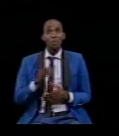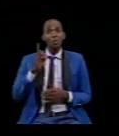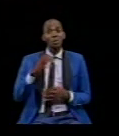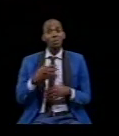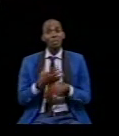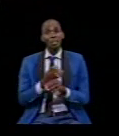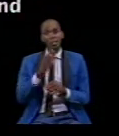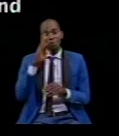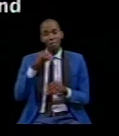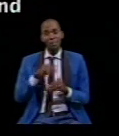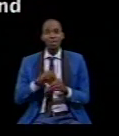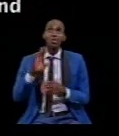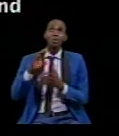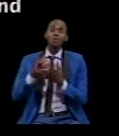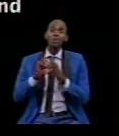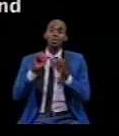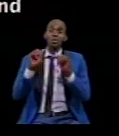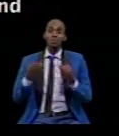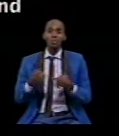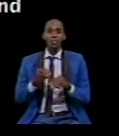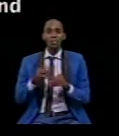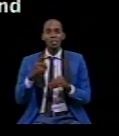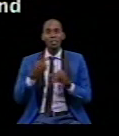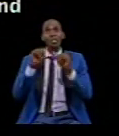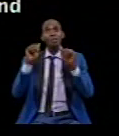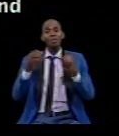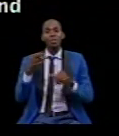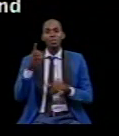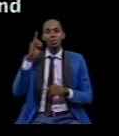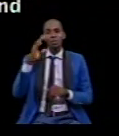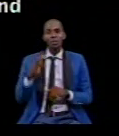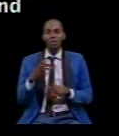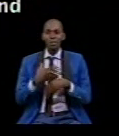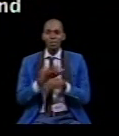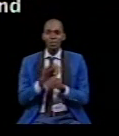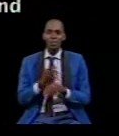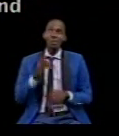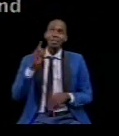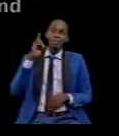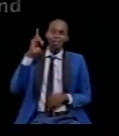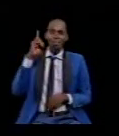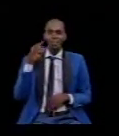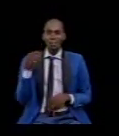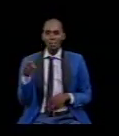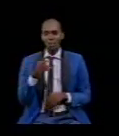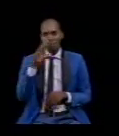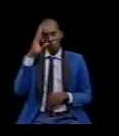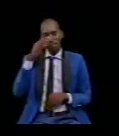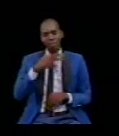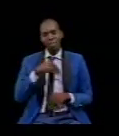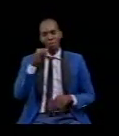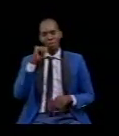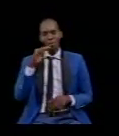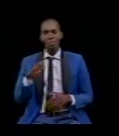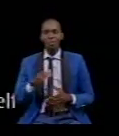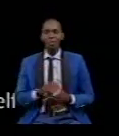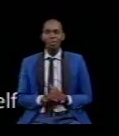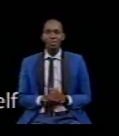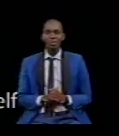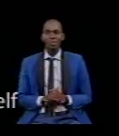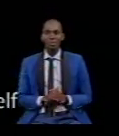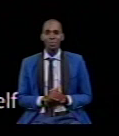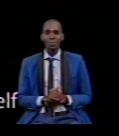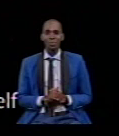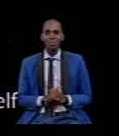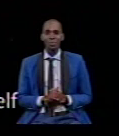blot out all that he has written concerning us in our lifestyle